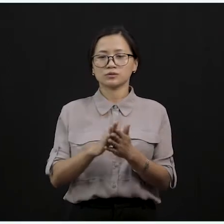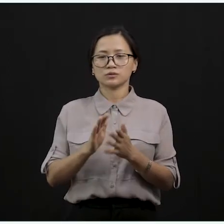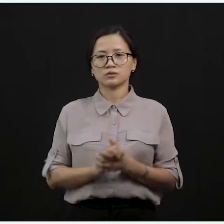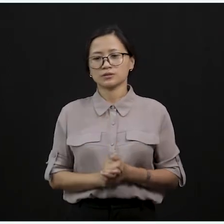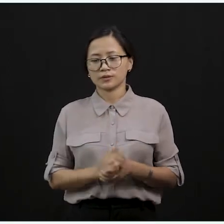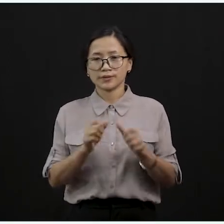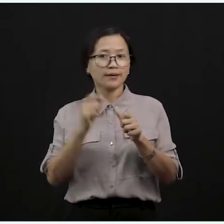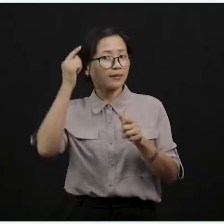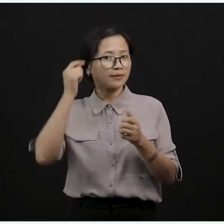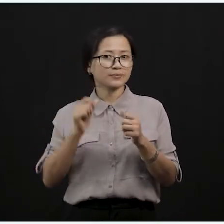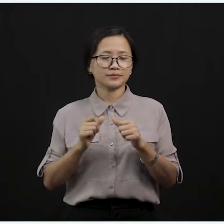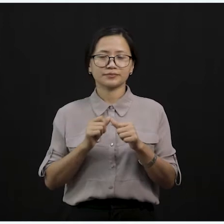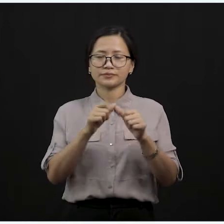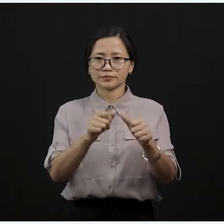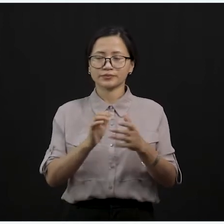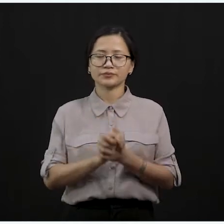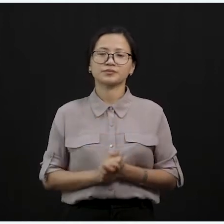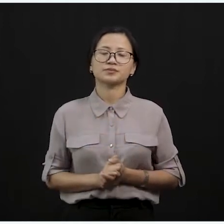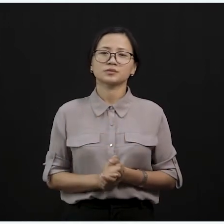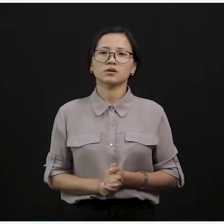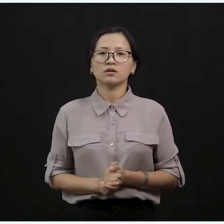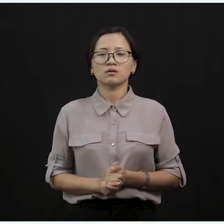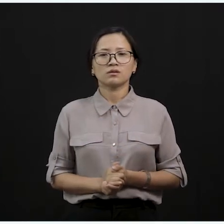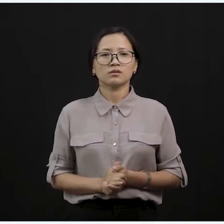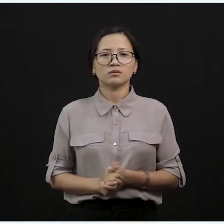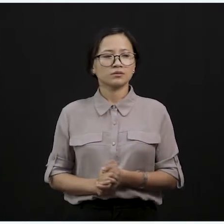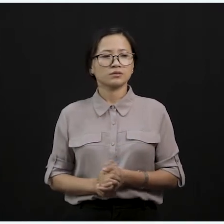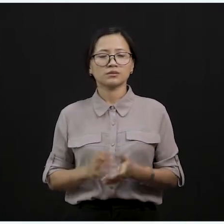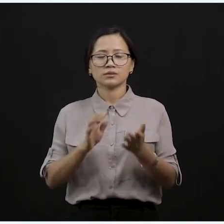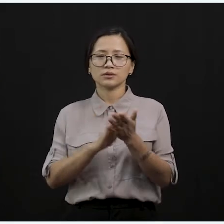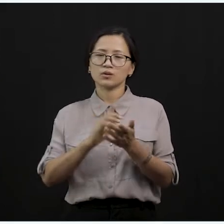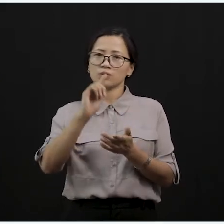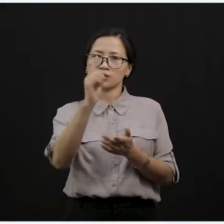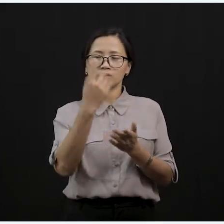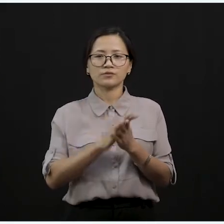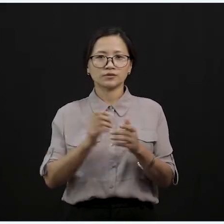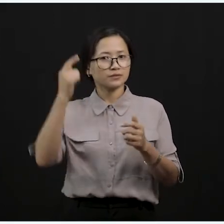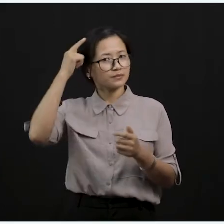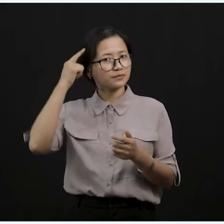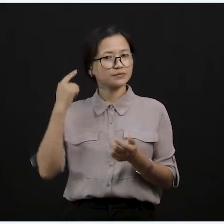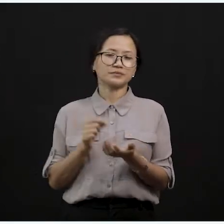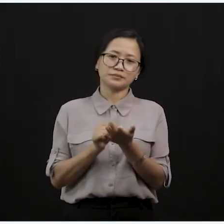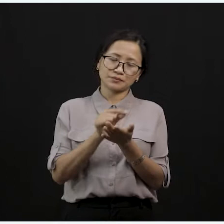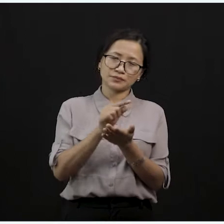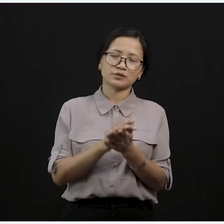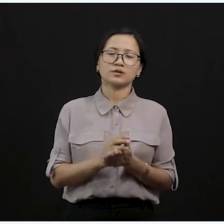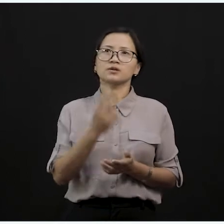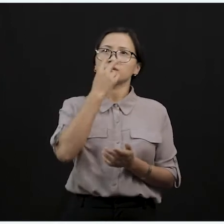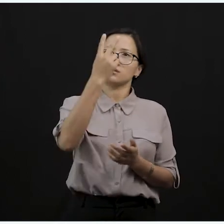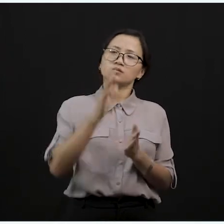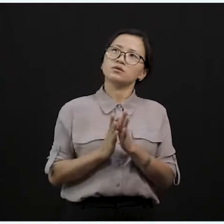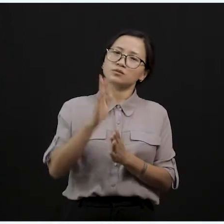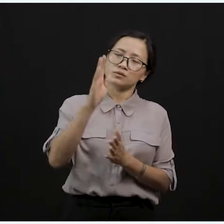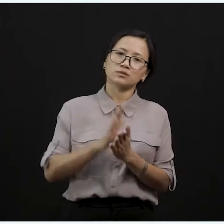replied. Okay? So this ant, okay, one of the ants, looked up to the grasshopper